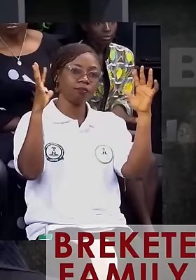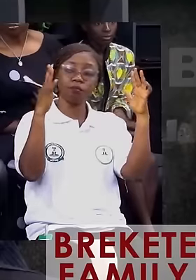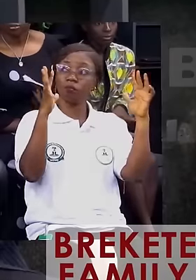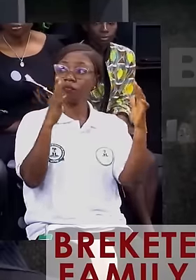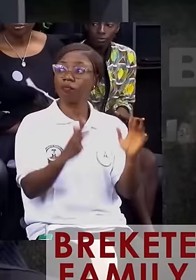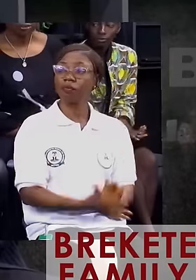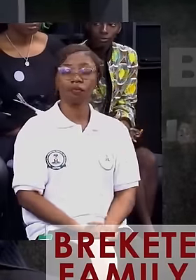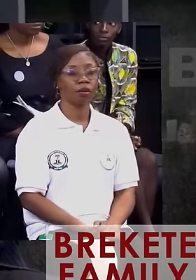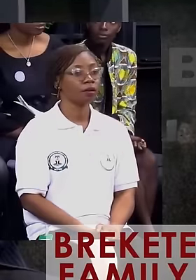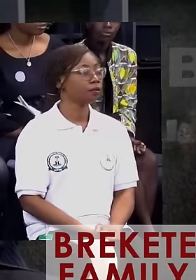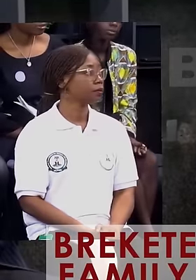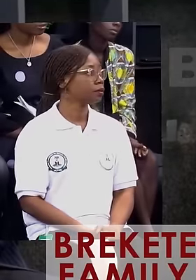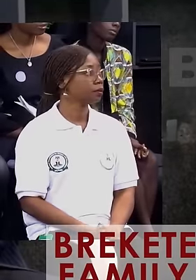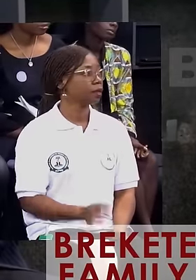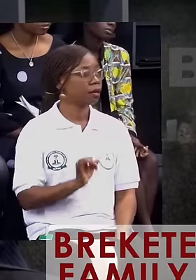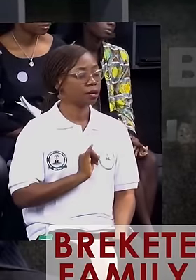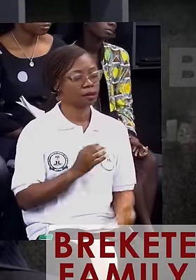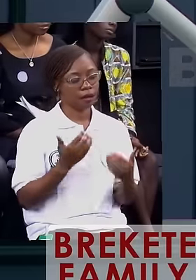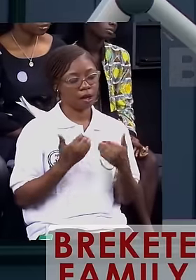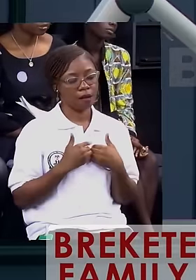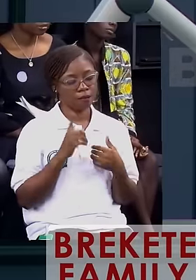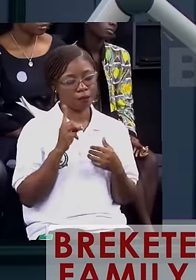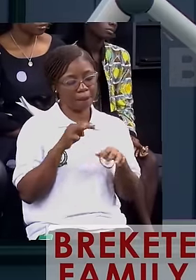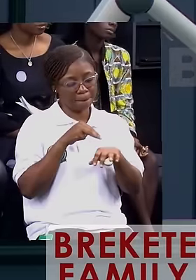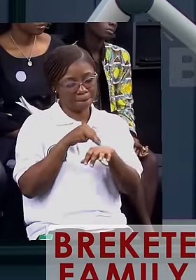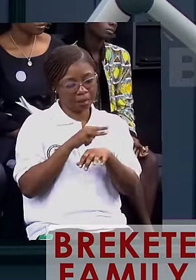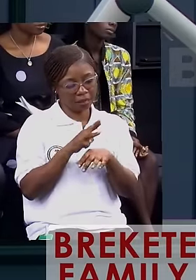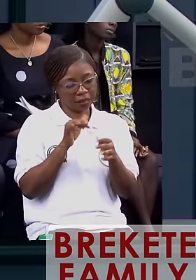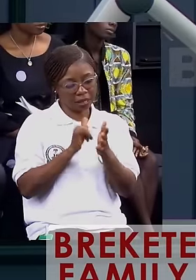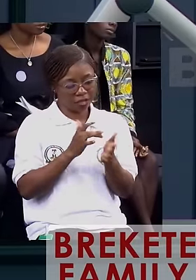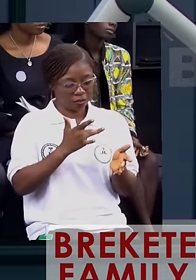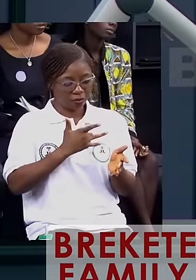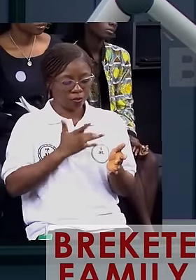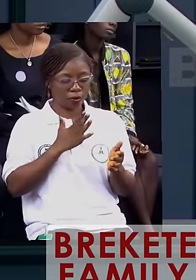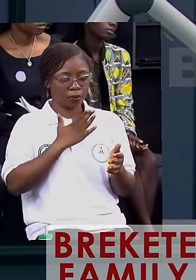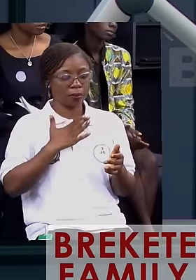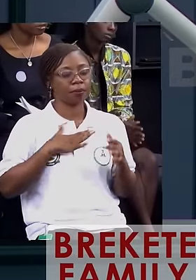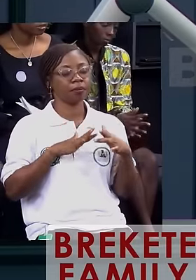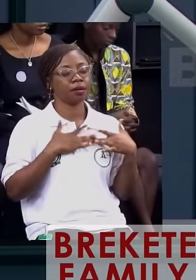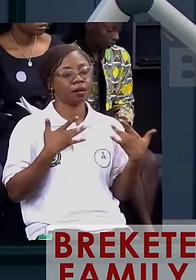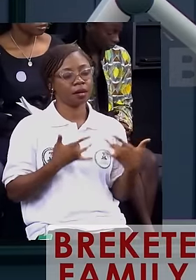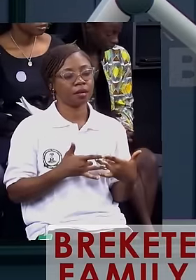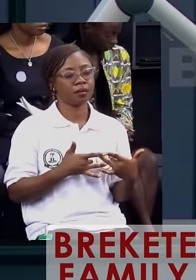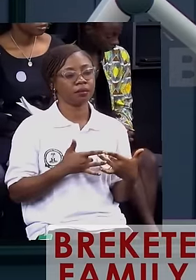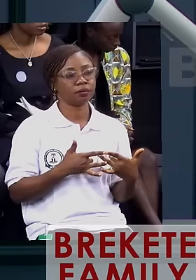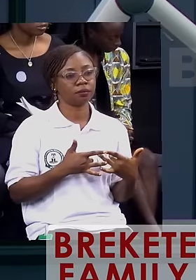It gets somebody message we touch my heart. Make I